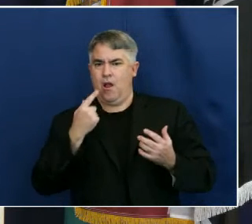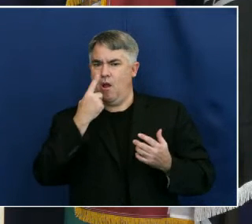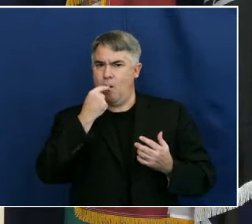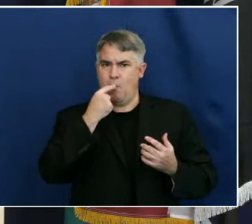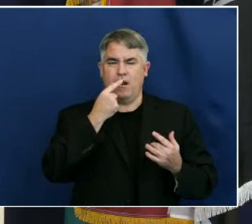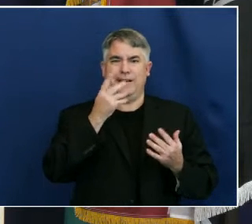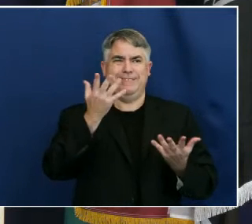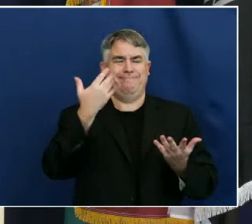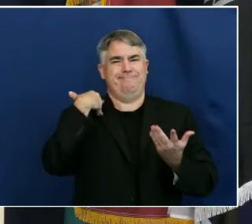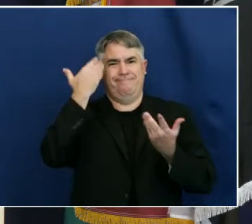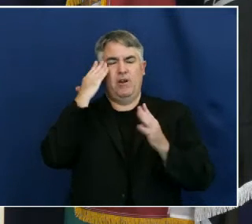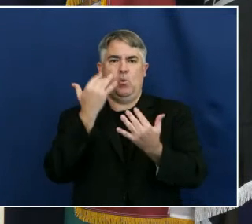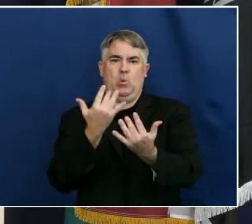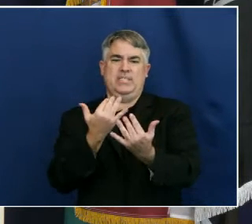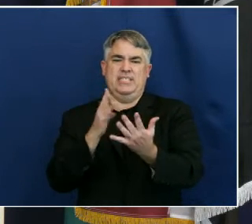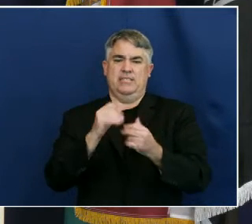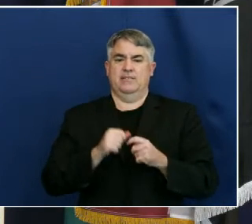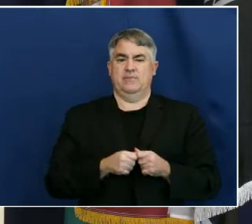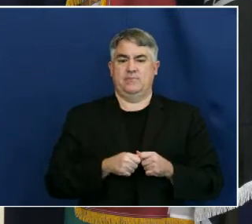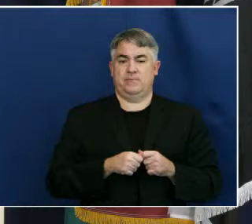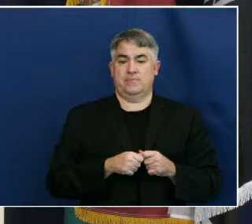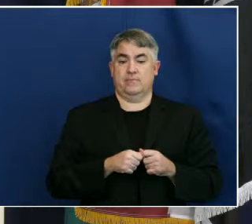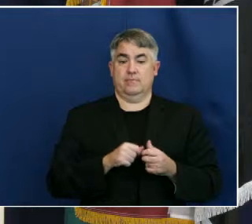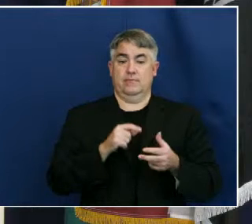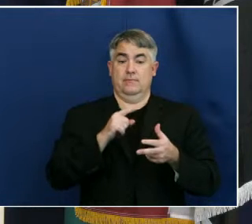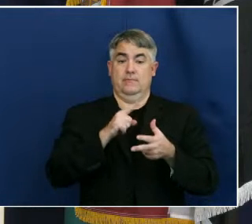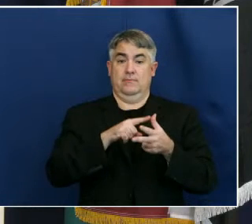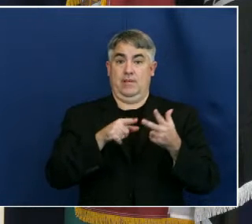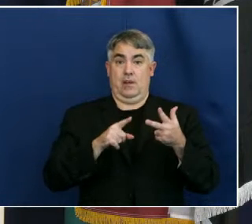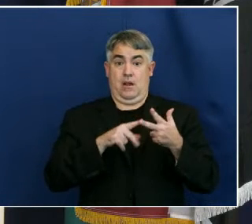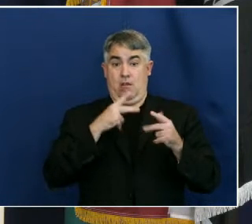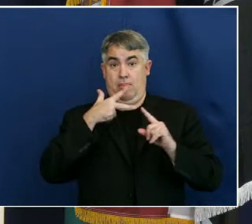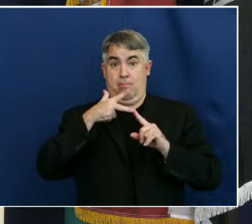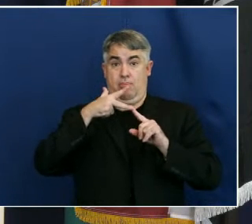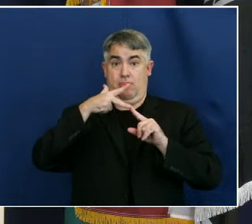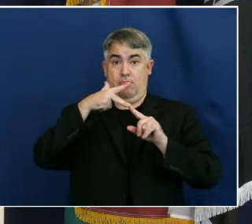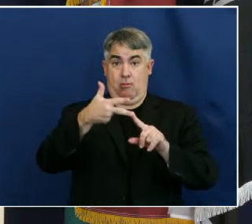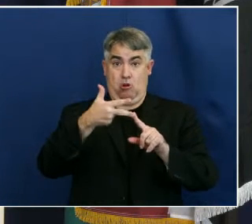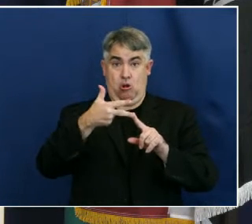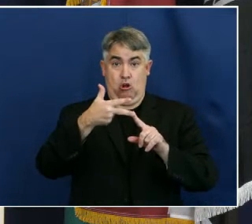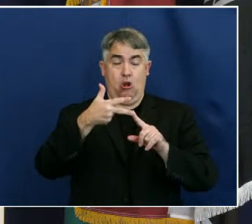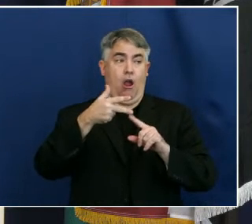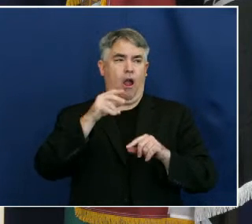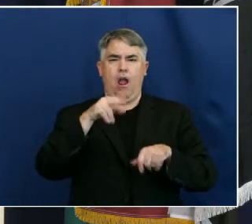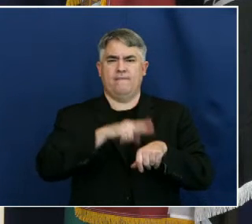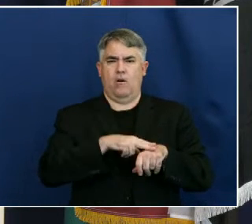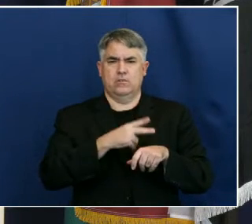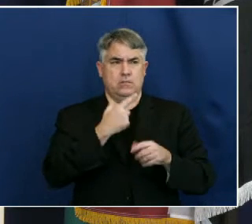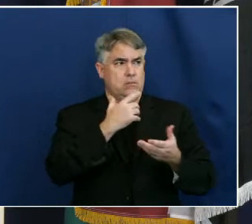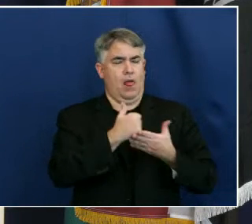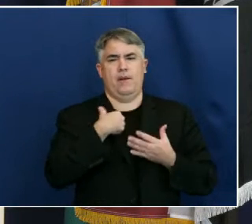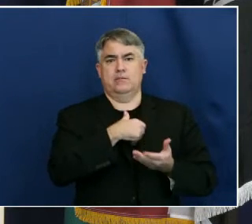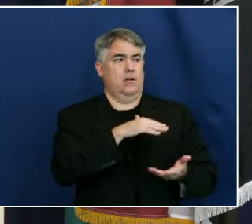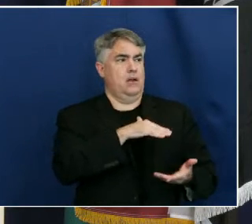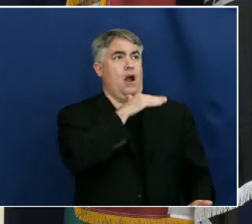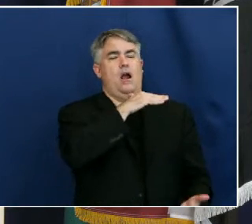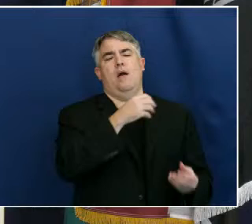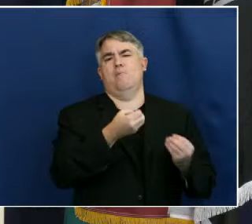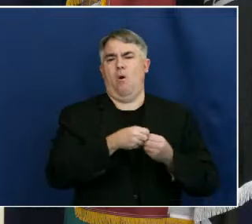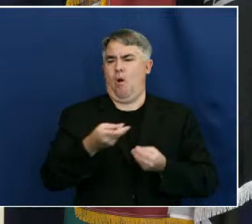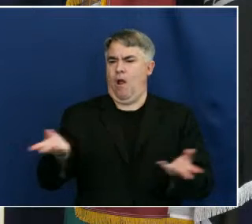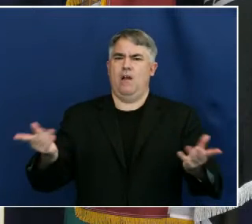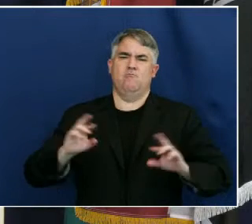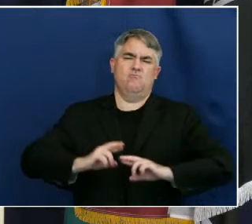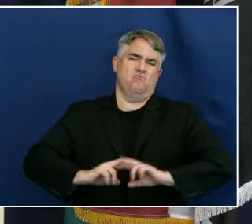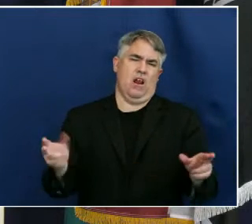presence of the J&J vaccine will make things easier rather than harder. Right now, it is a challenging situation with two different